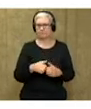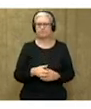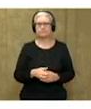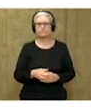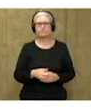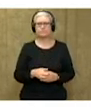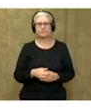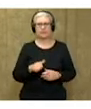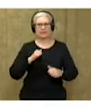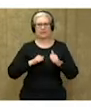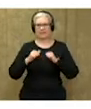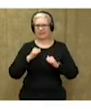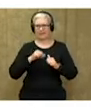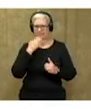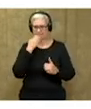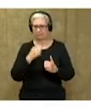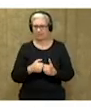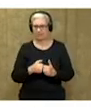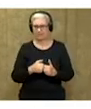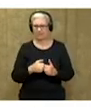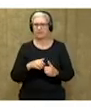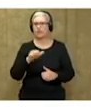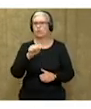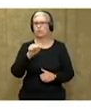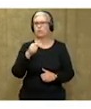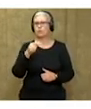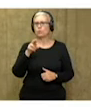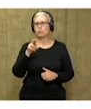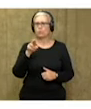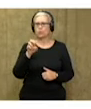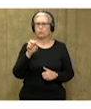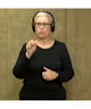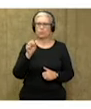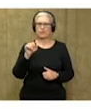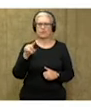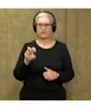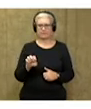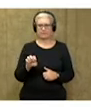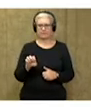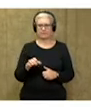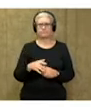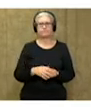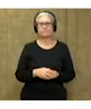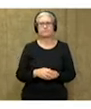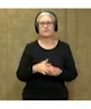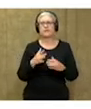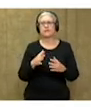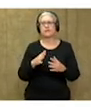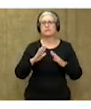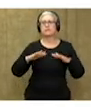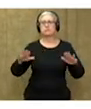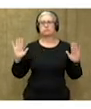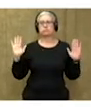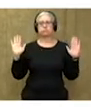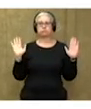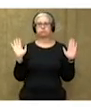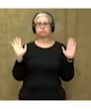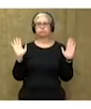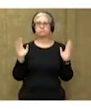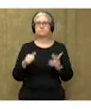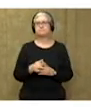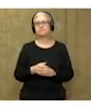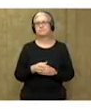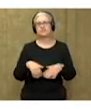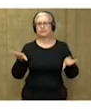else. That is being aggressive. The second is being submissive. Going along with